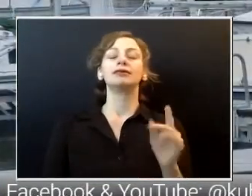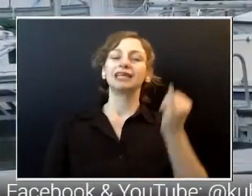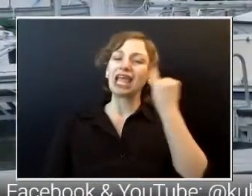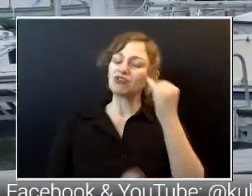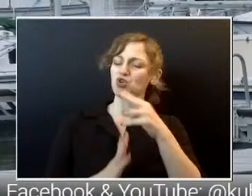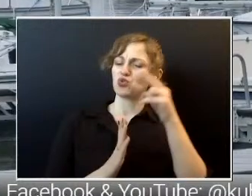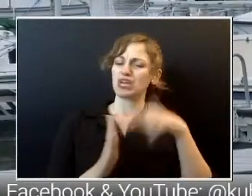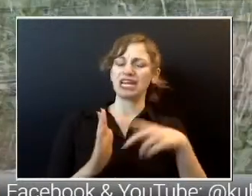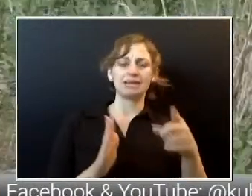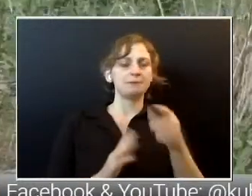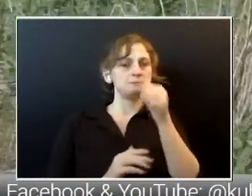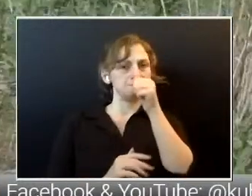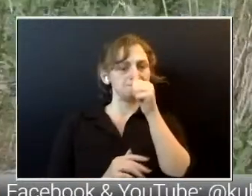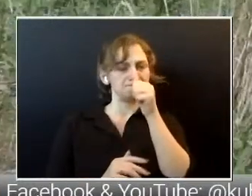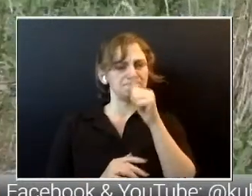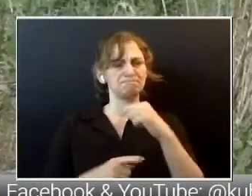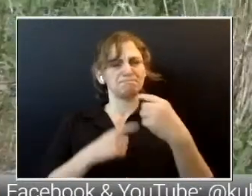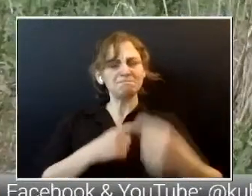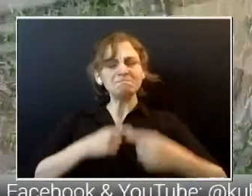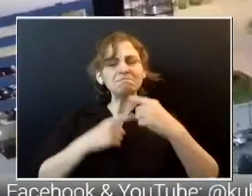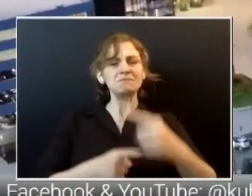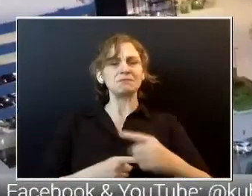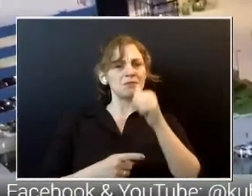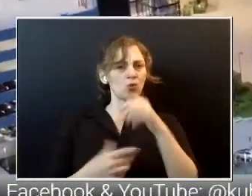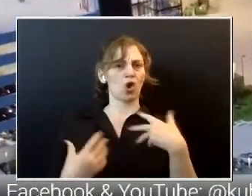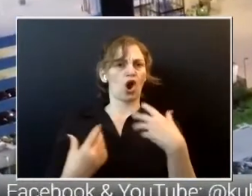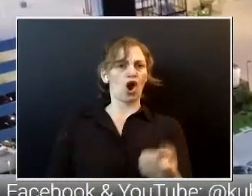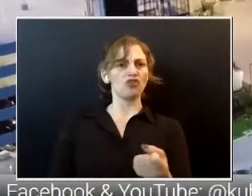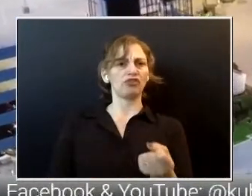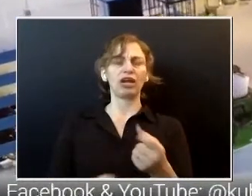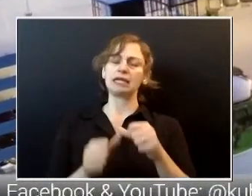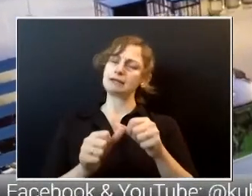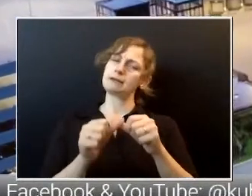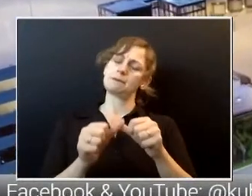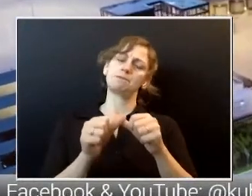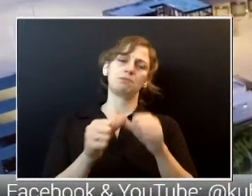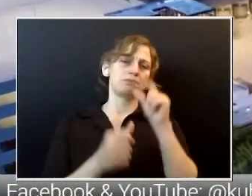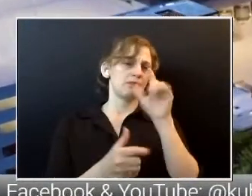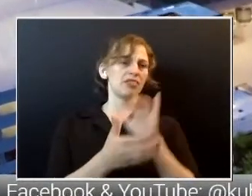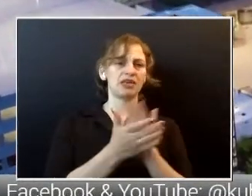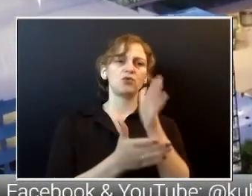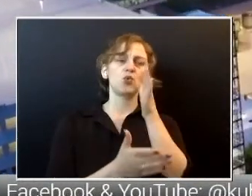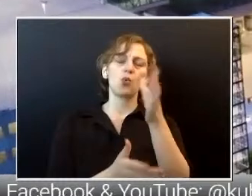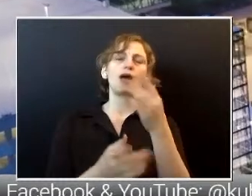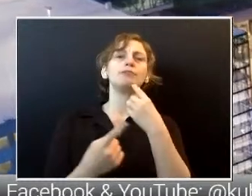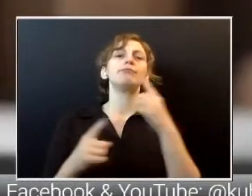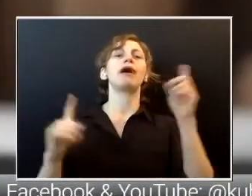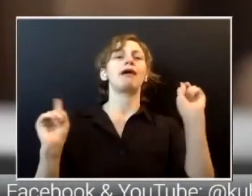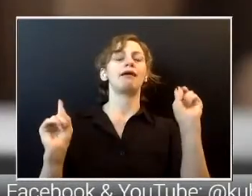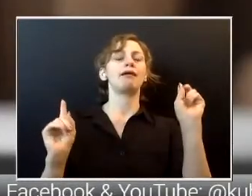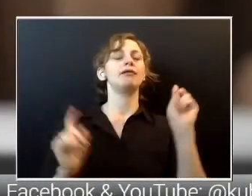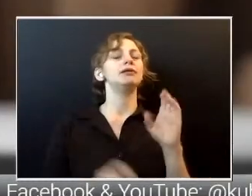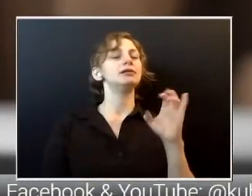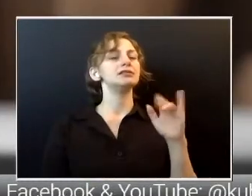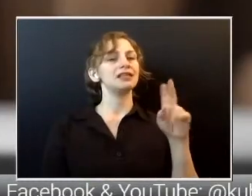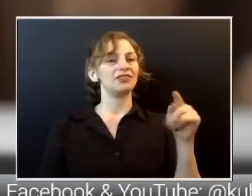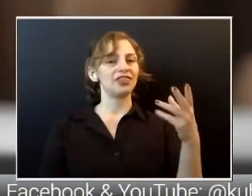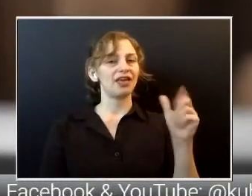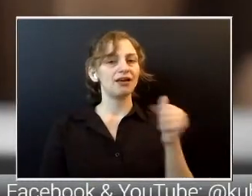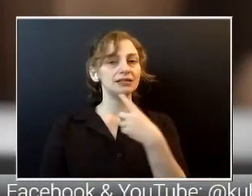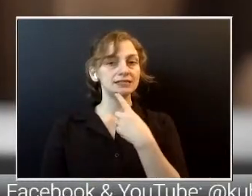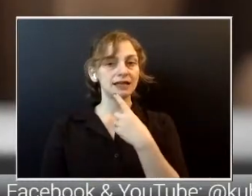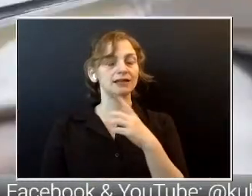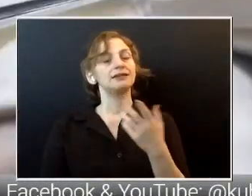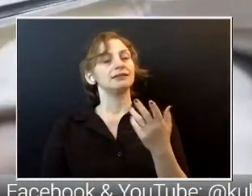Believe that your time will come, and it will come. Cynthia's doctors at the University of Kansas Health System give Cynthia's book to